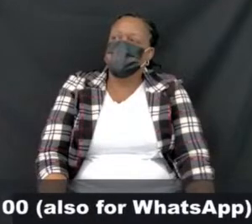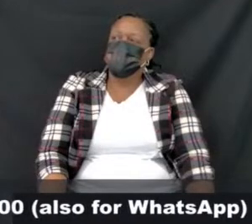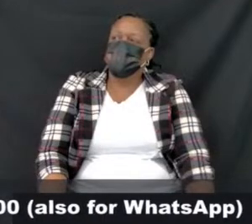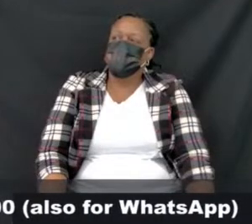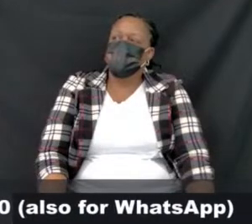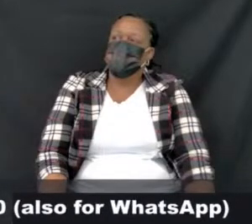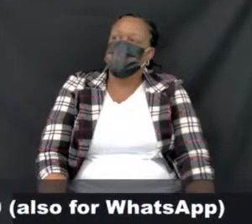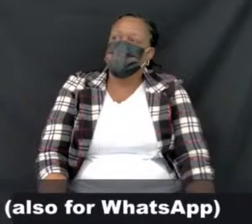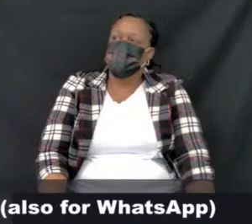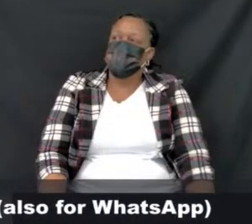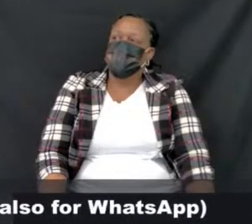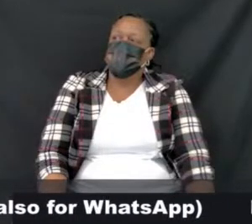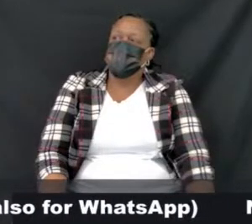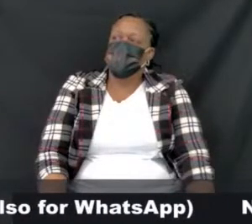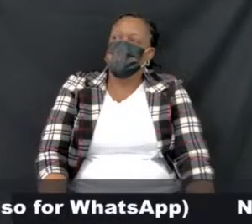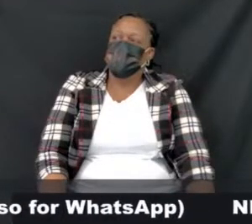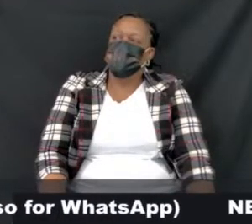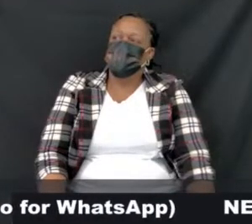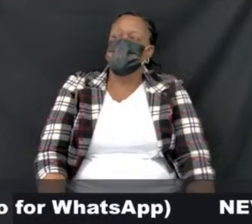of